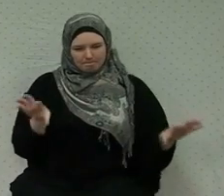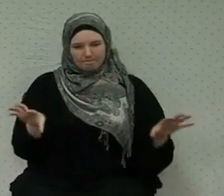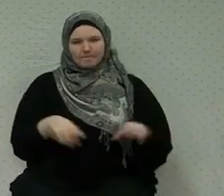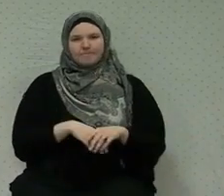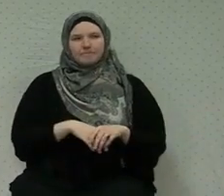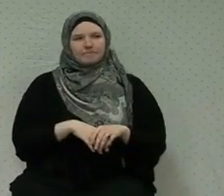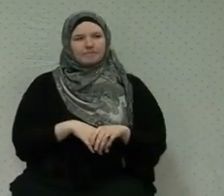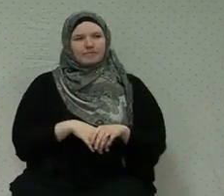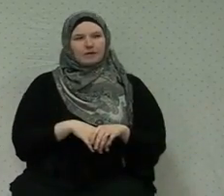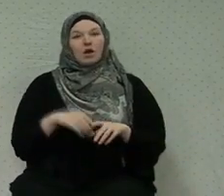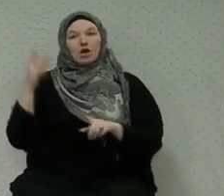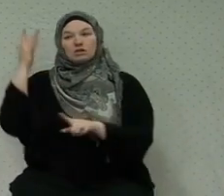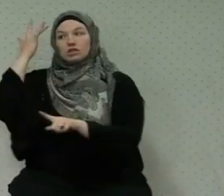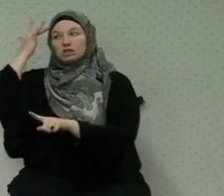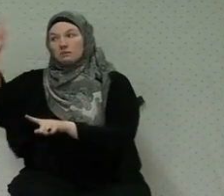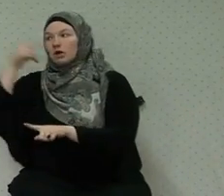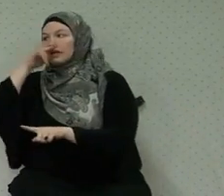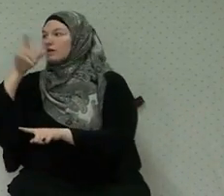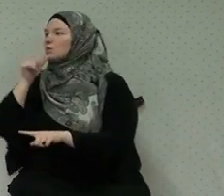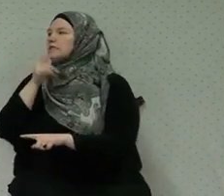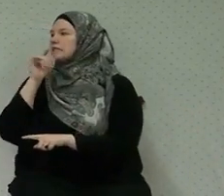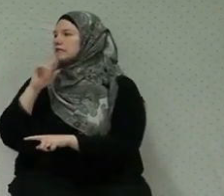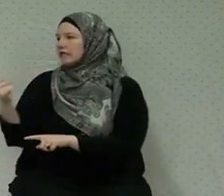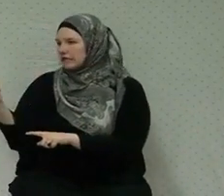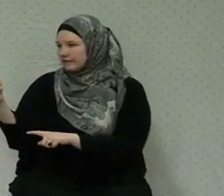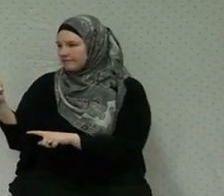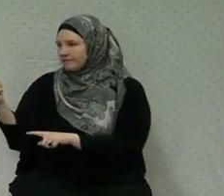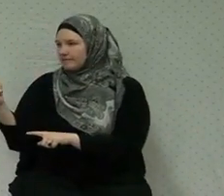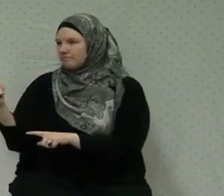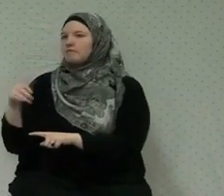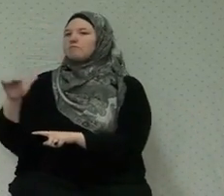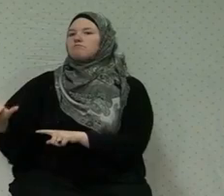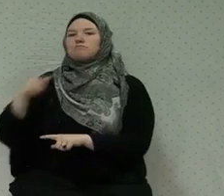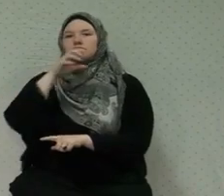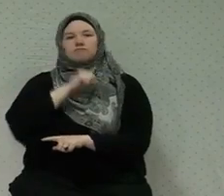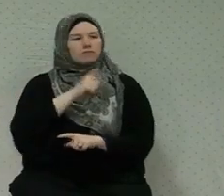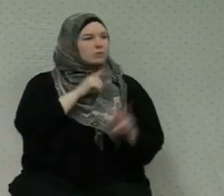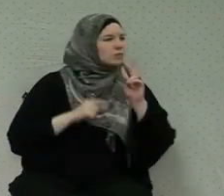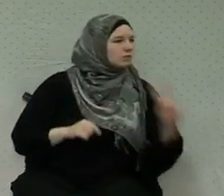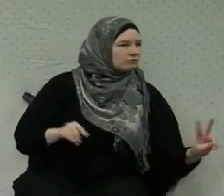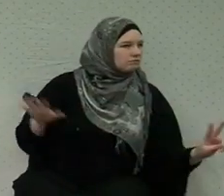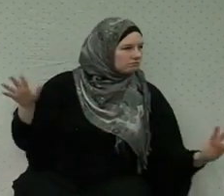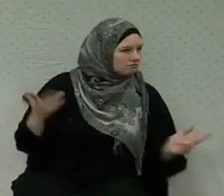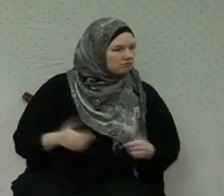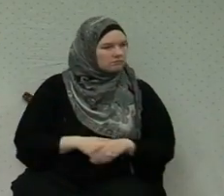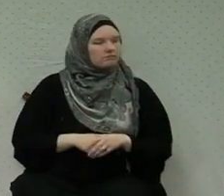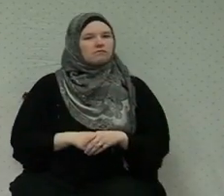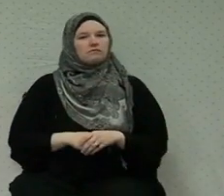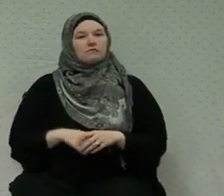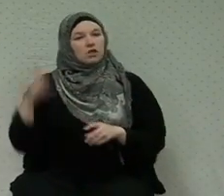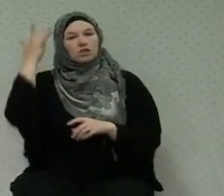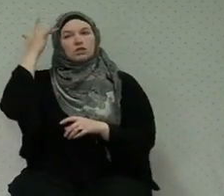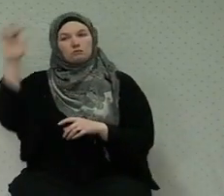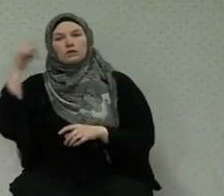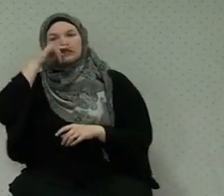A smart kid who's 10 years old and a little kid who's 2 years old. The smart